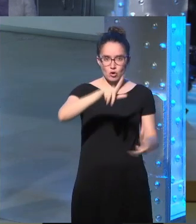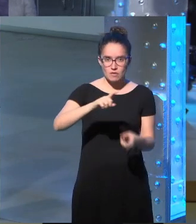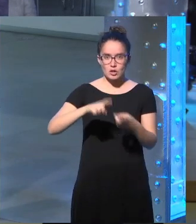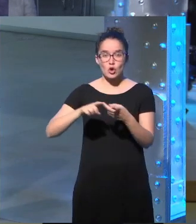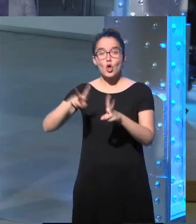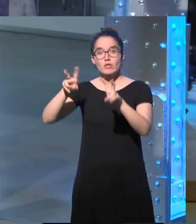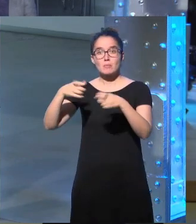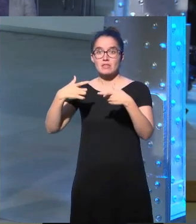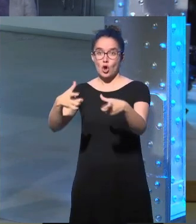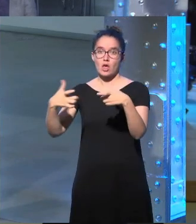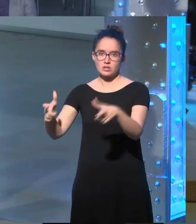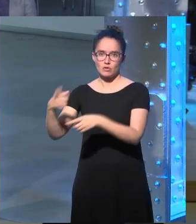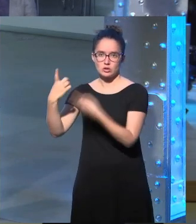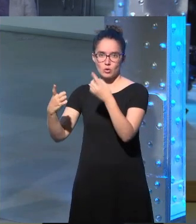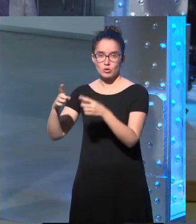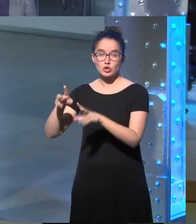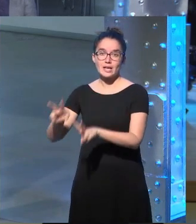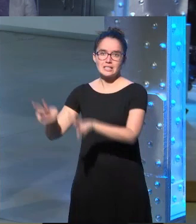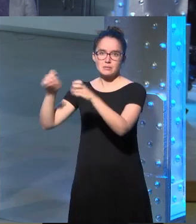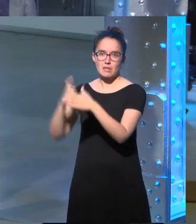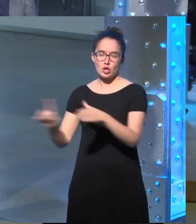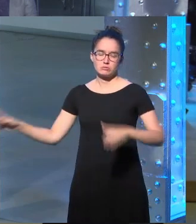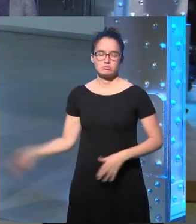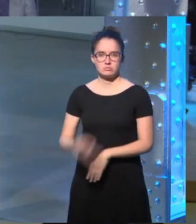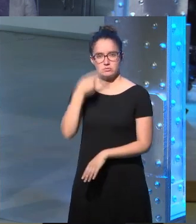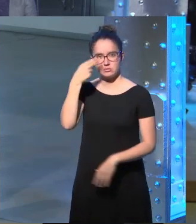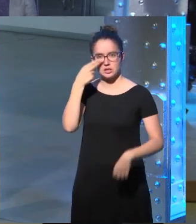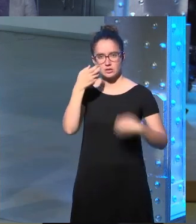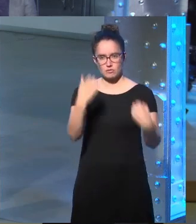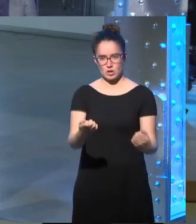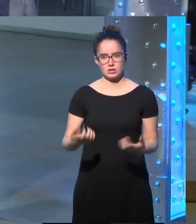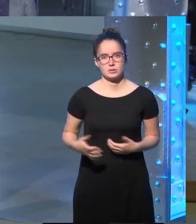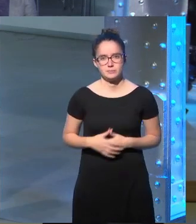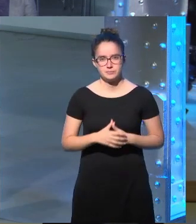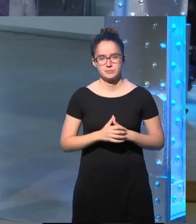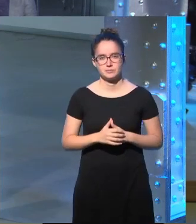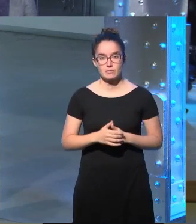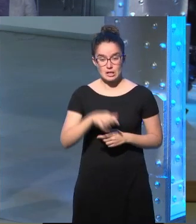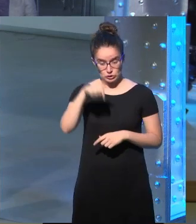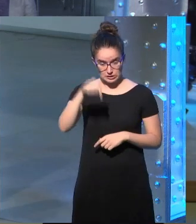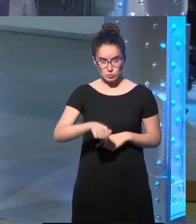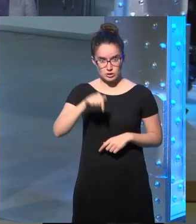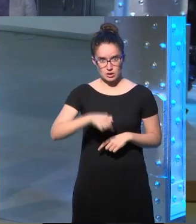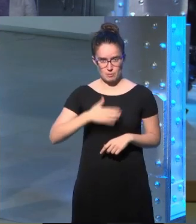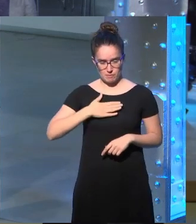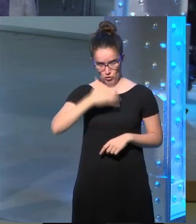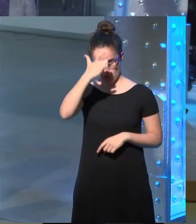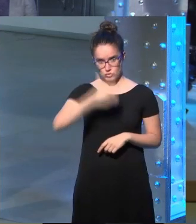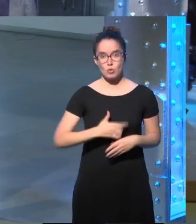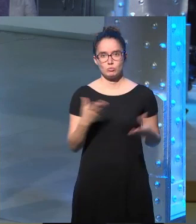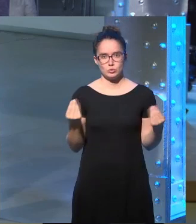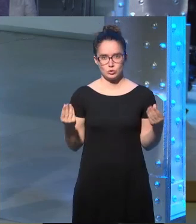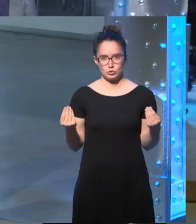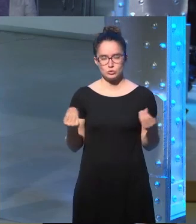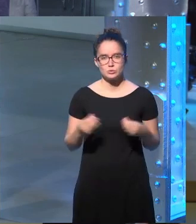geographical considerations, certain groups of population, and the excluded ones. That's very interesting, and we could perhaps spend a lot